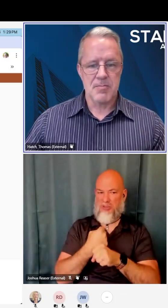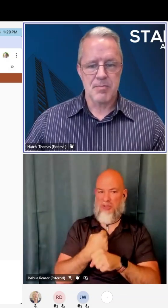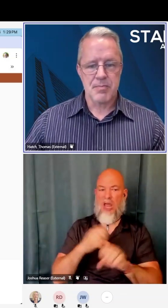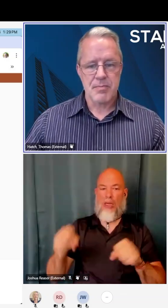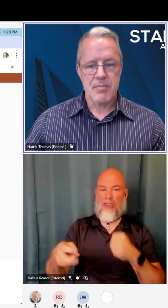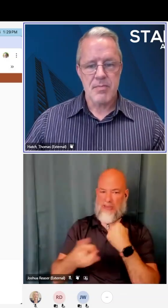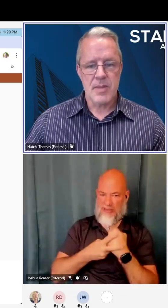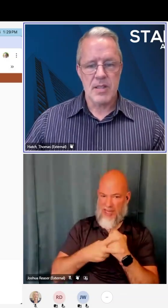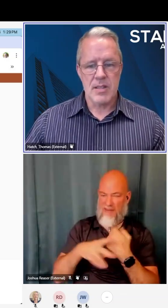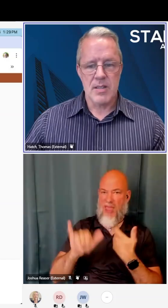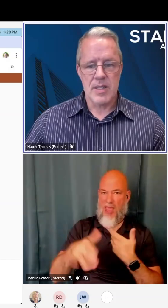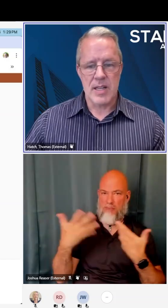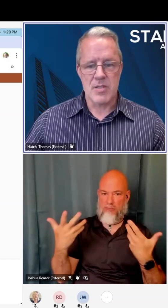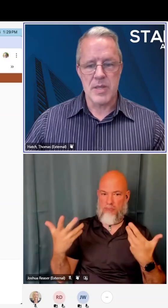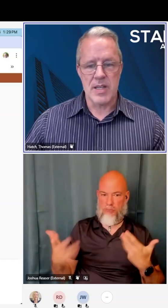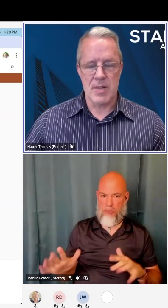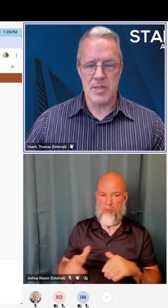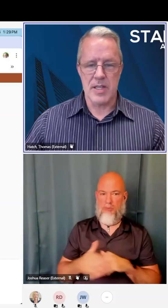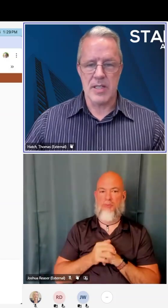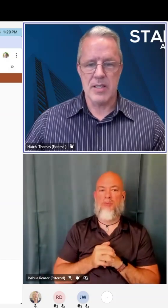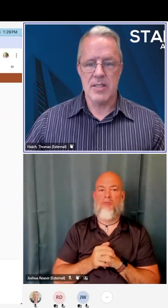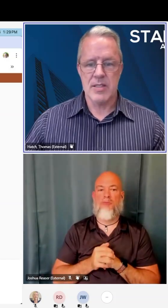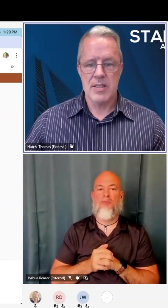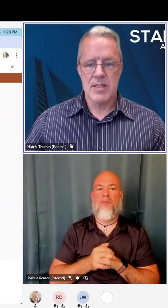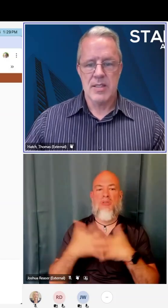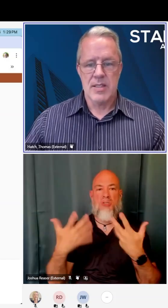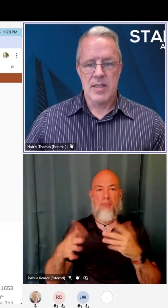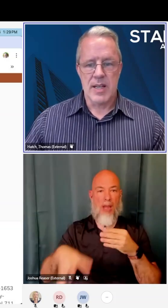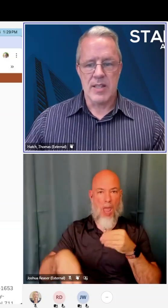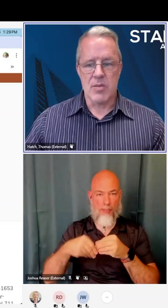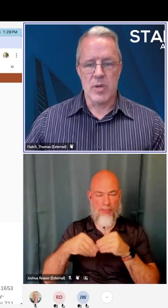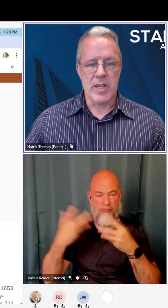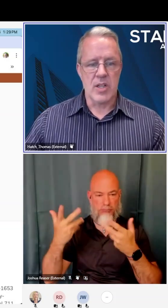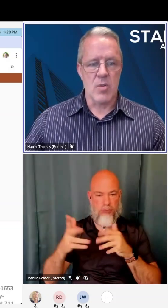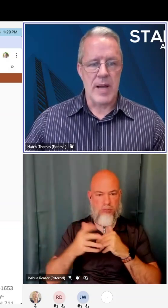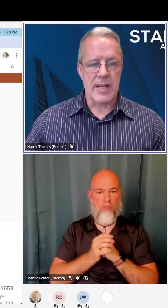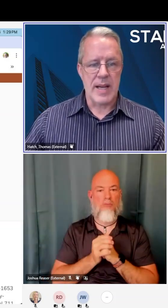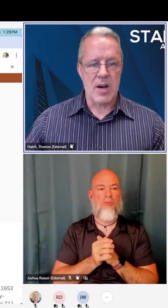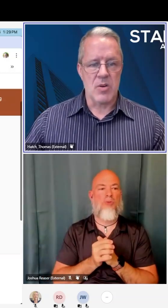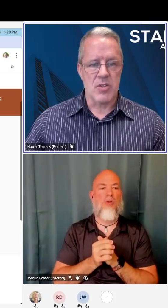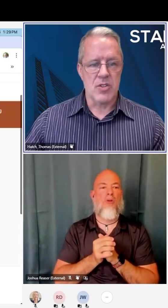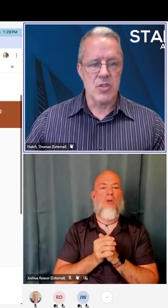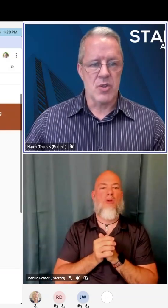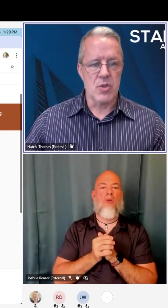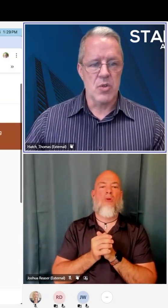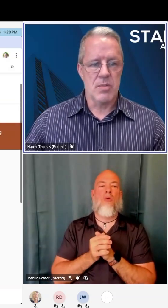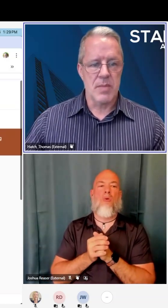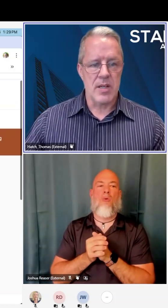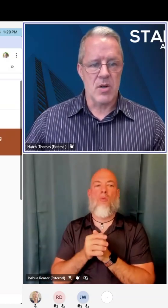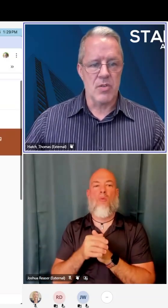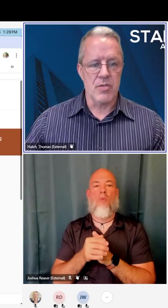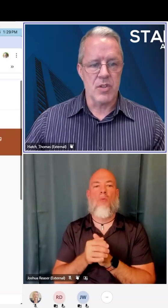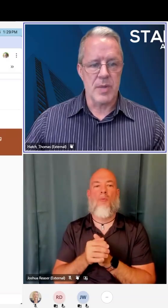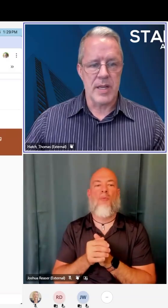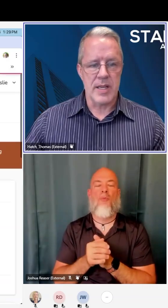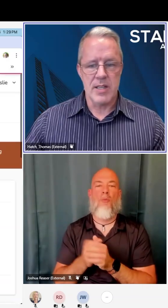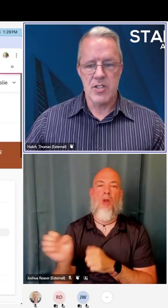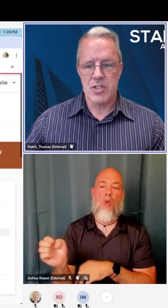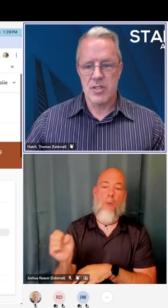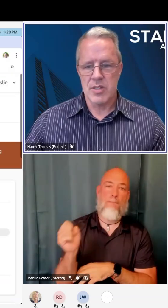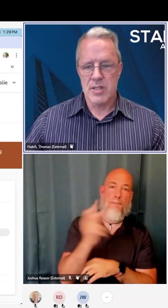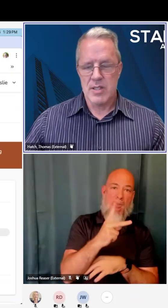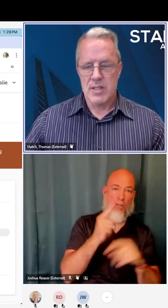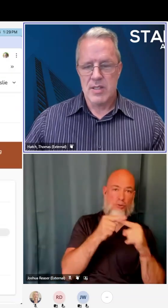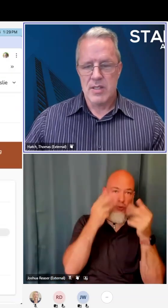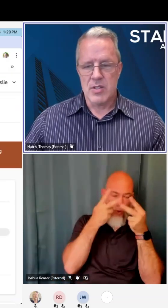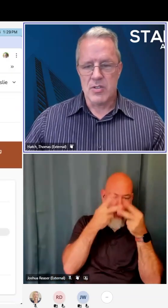that. It has been updated. And then when I go back out to my overview